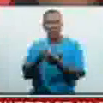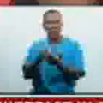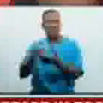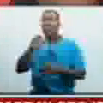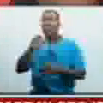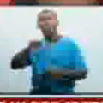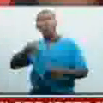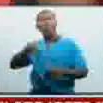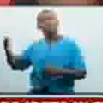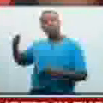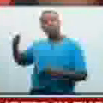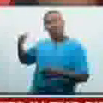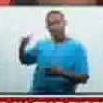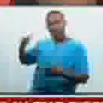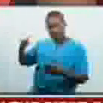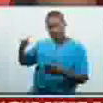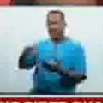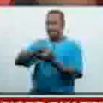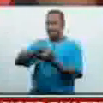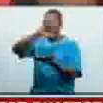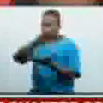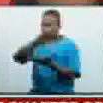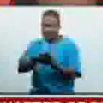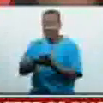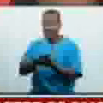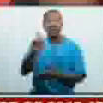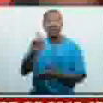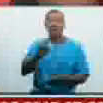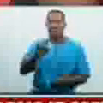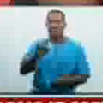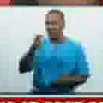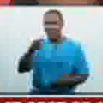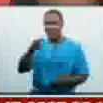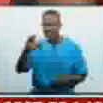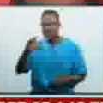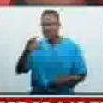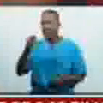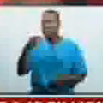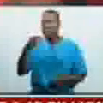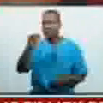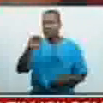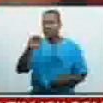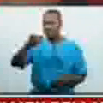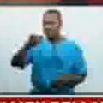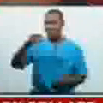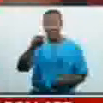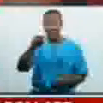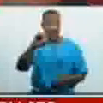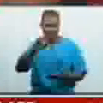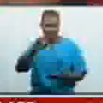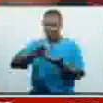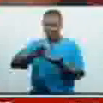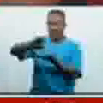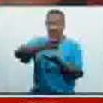thousands of music records and audio data stacked at the GBC Gramophone Library, hitherto documented in an obsolete